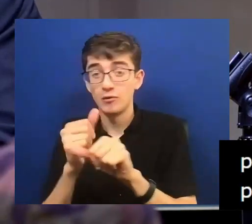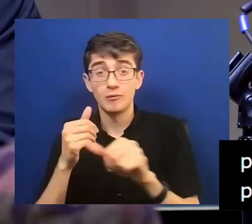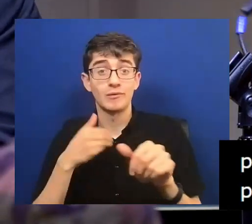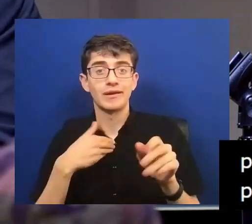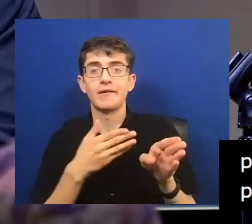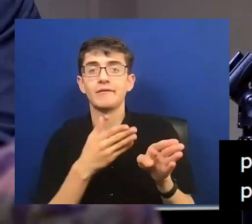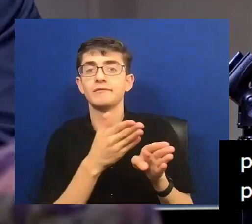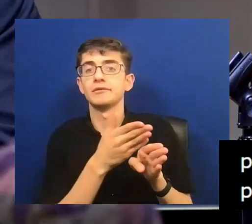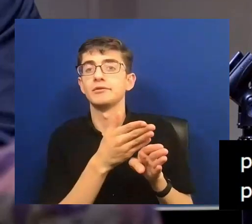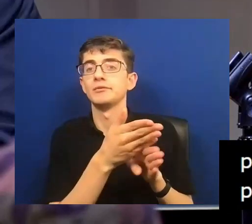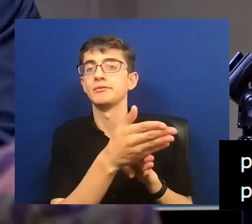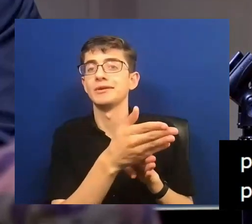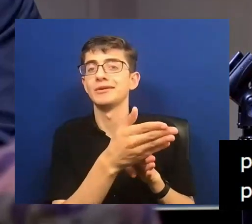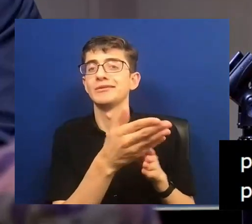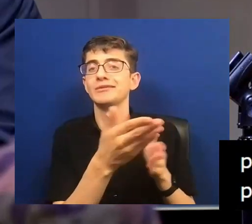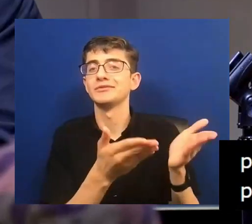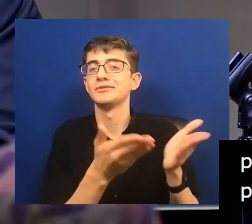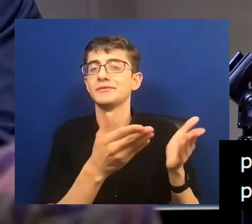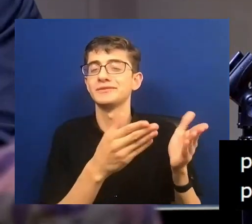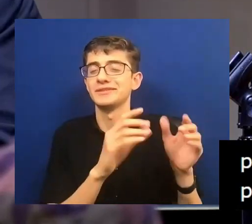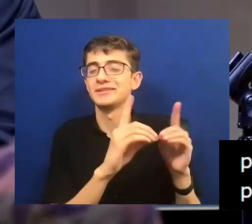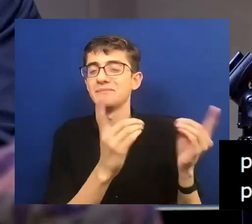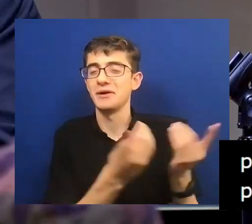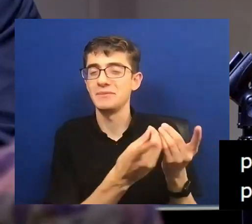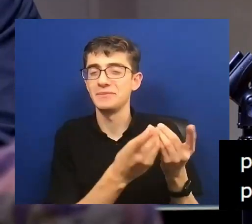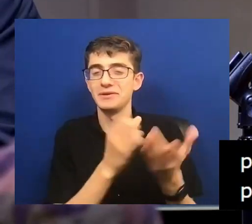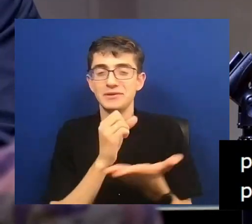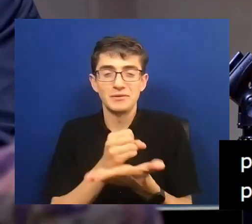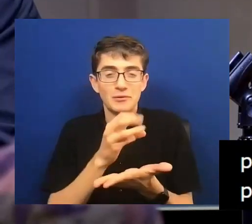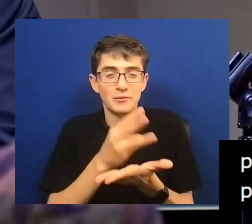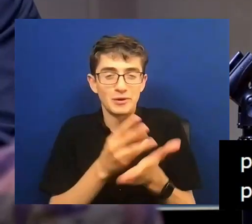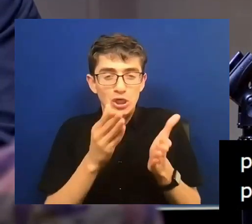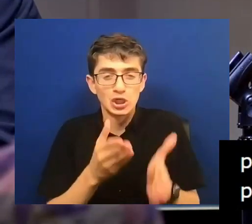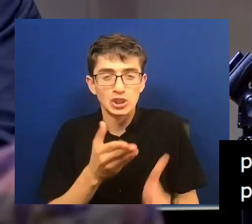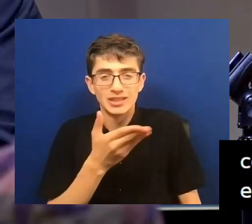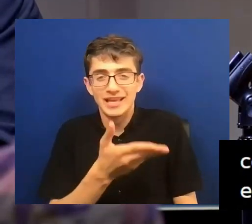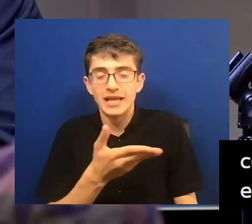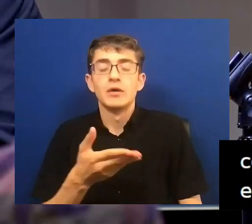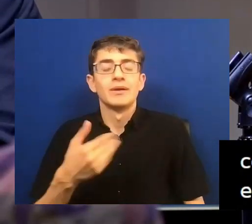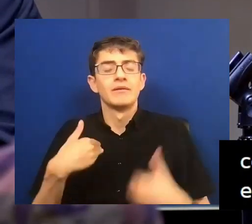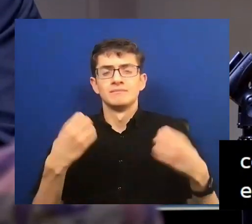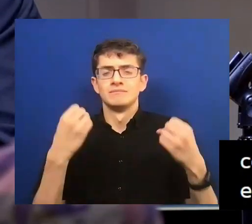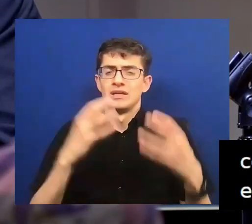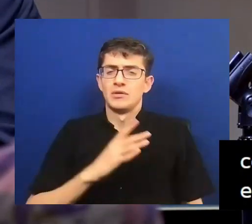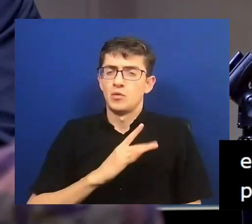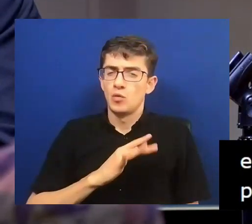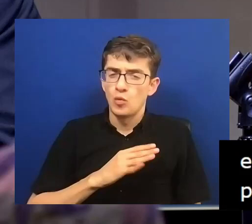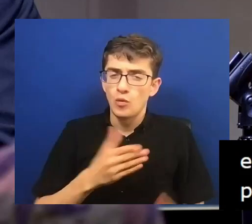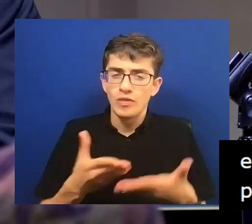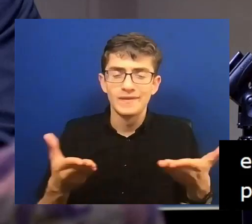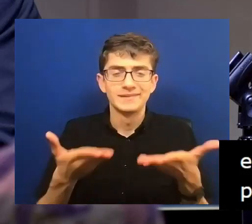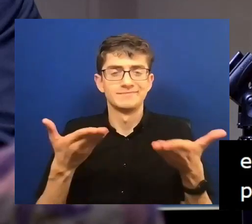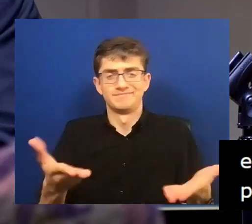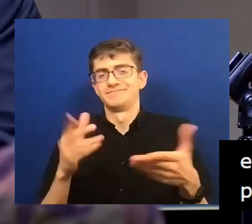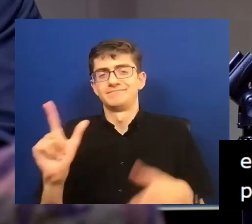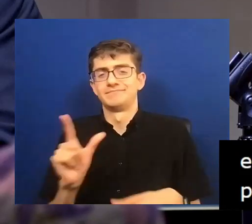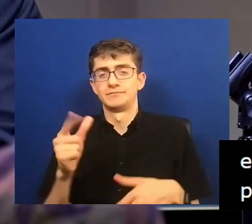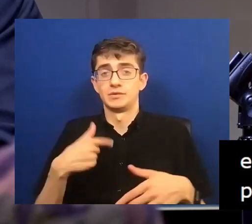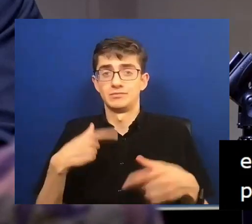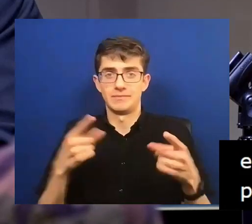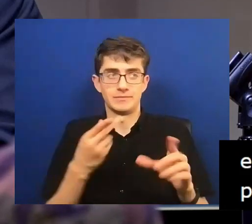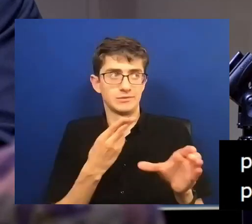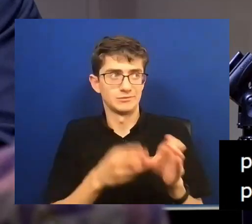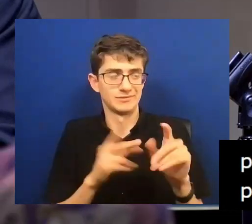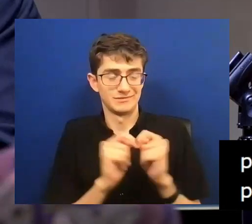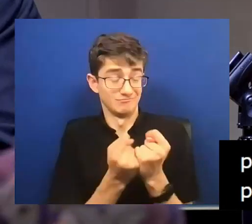our social workers. We have so many cool things at the library. I was very surprised when I joined the team.